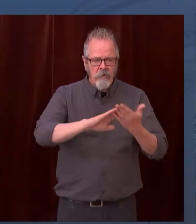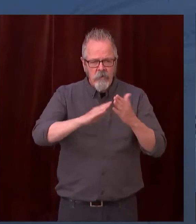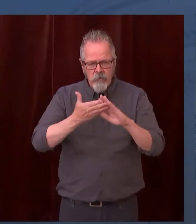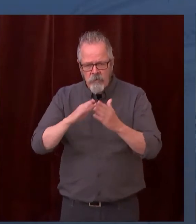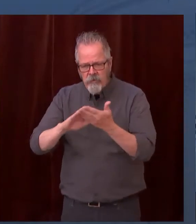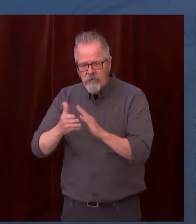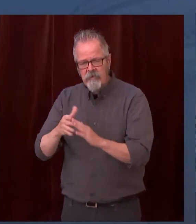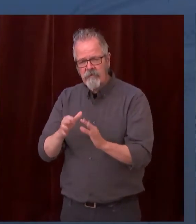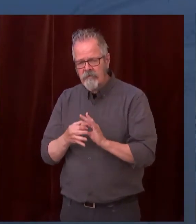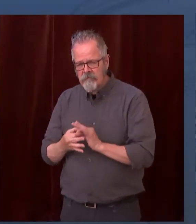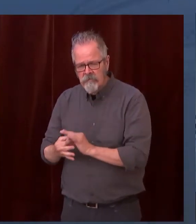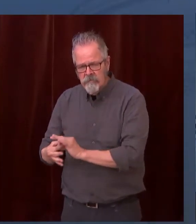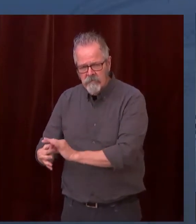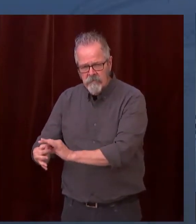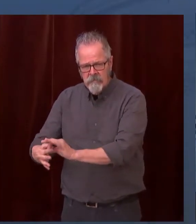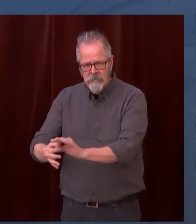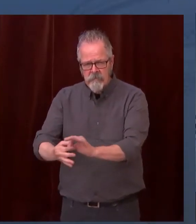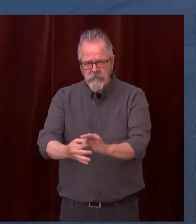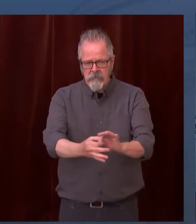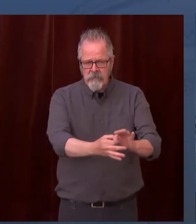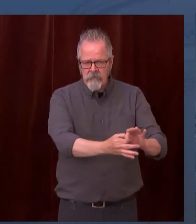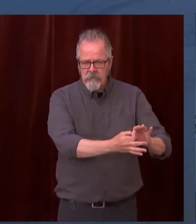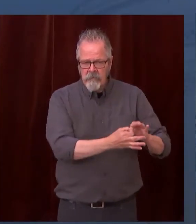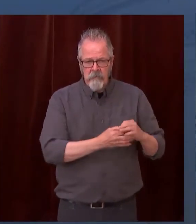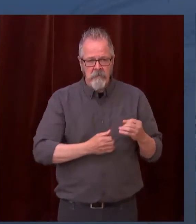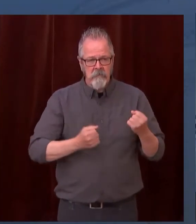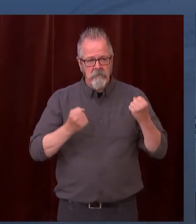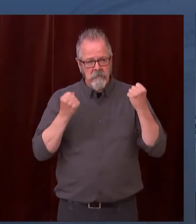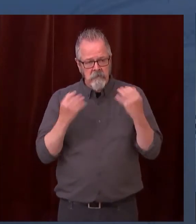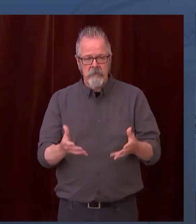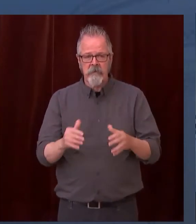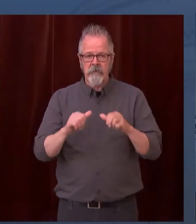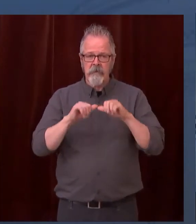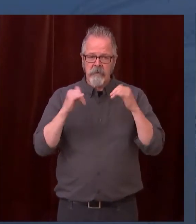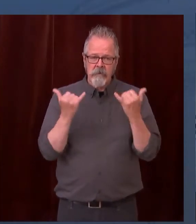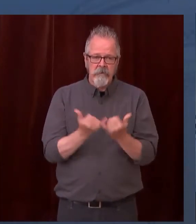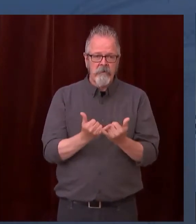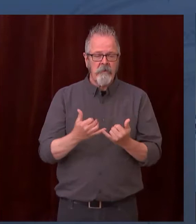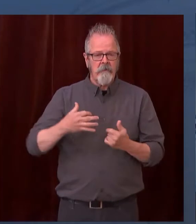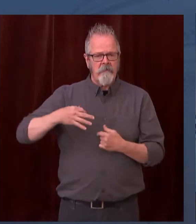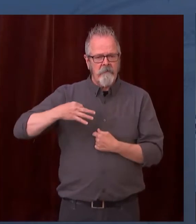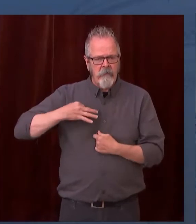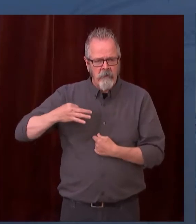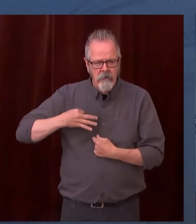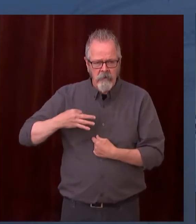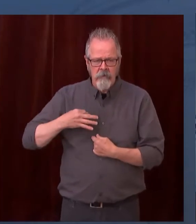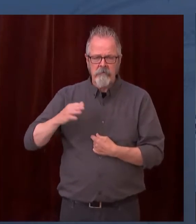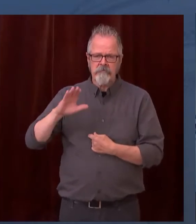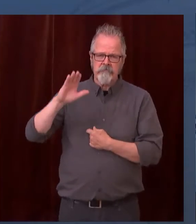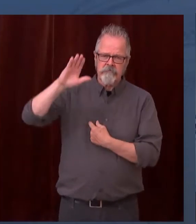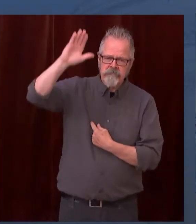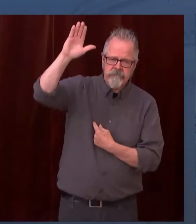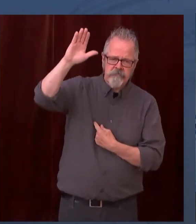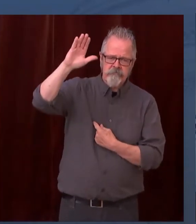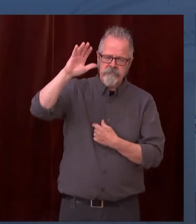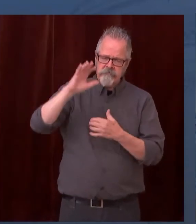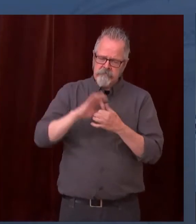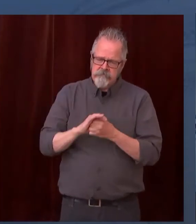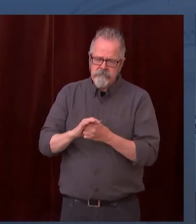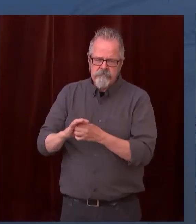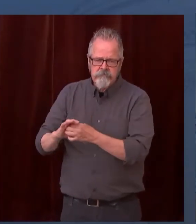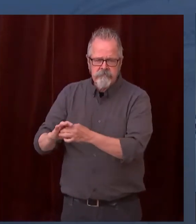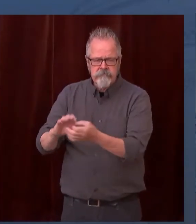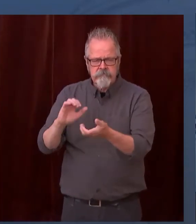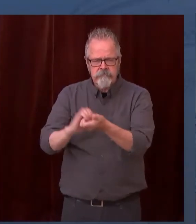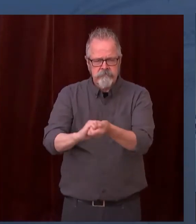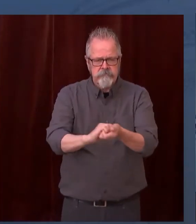that are working together. And this all started when about 4 or 5 weeks ago, you asked me to put a measure through our city council